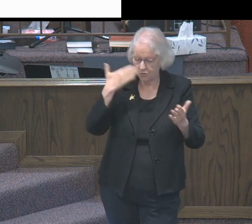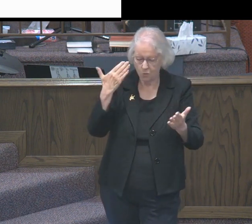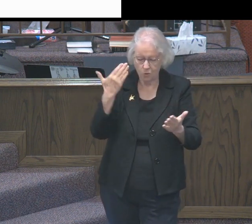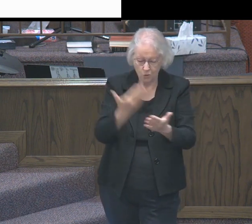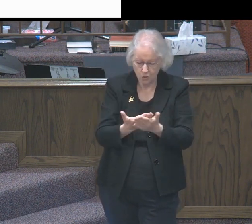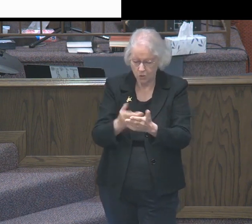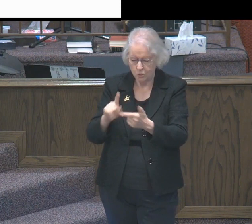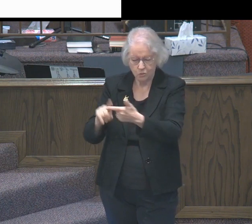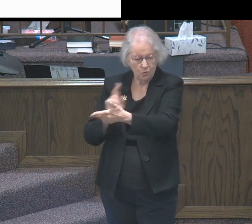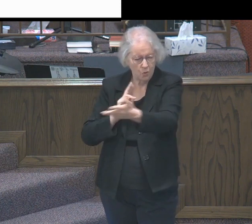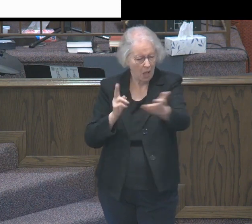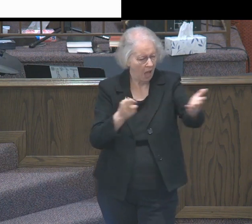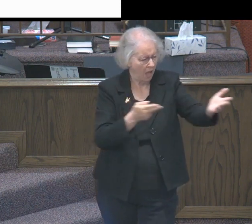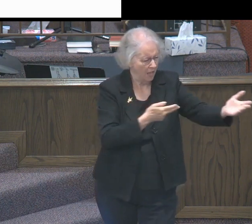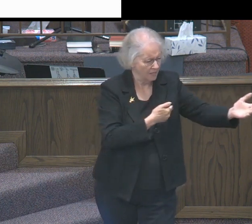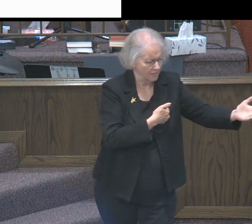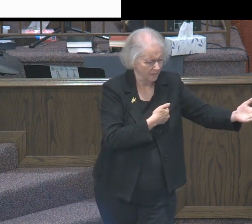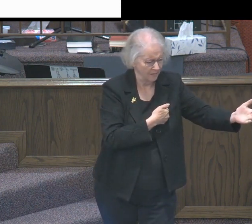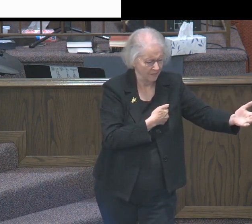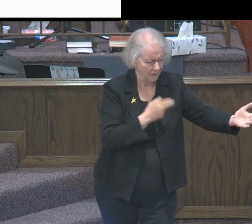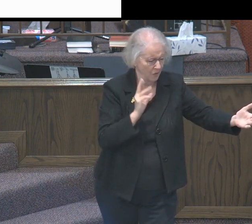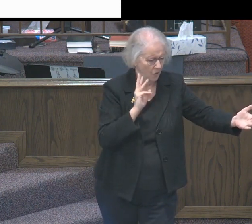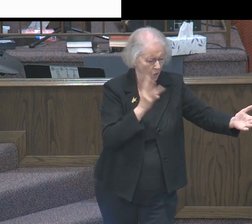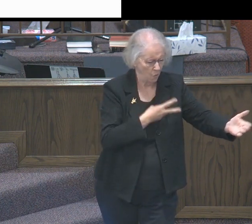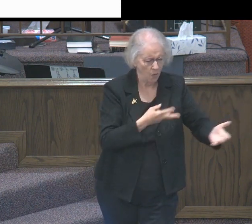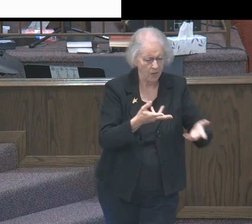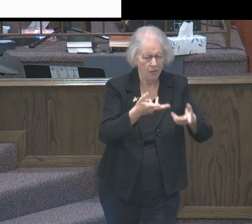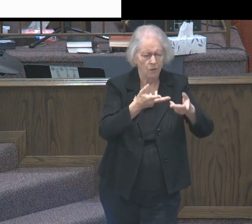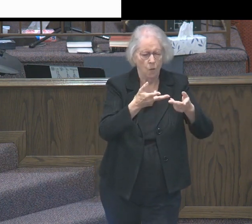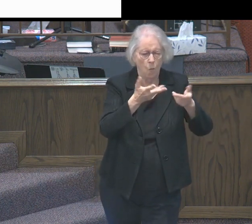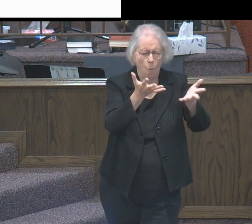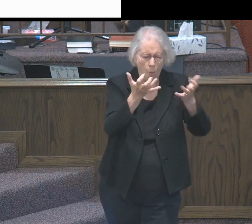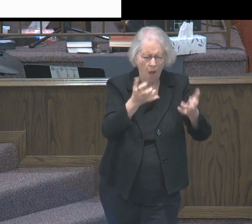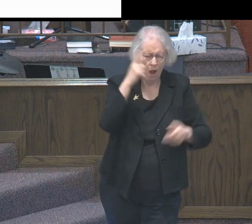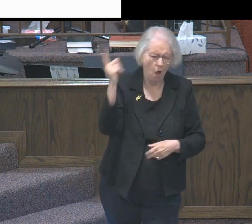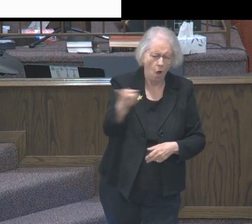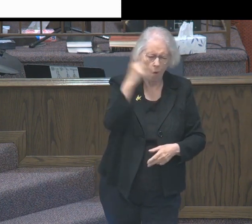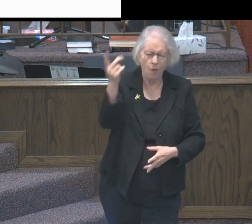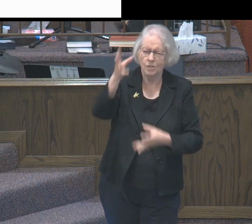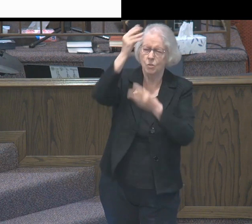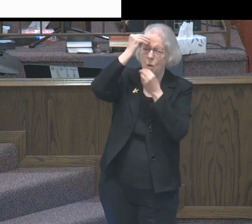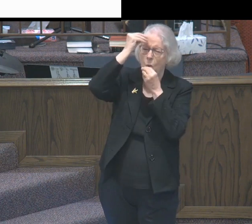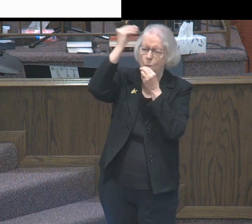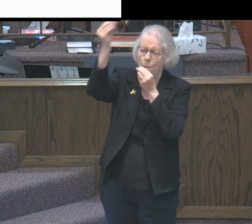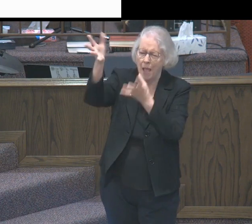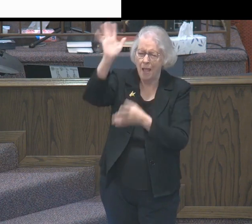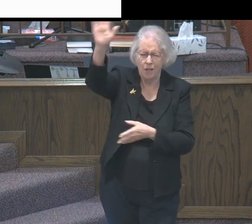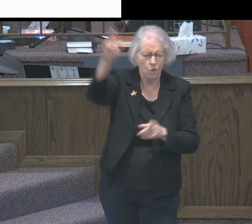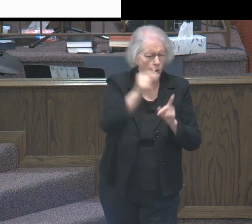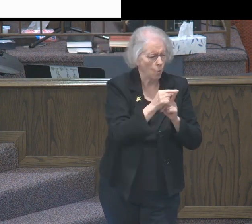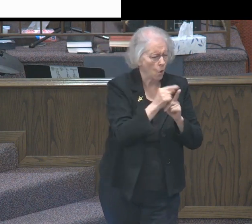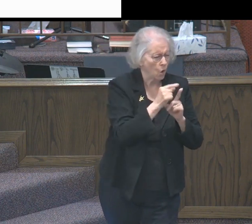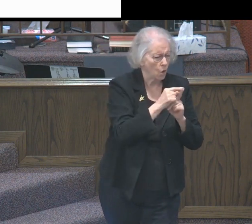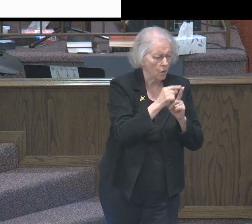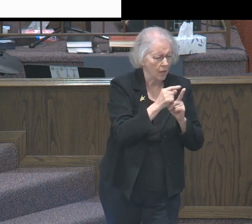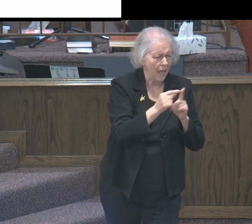God, even as we bargain with you about our reward, and Father, please understand, Father, I pray